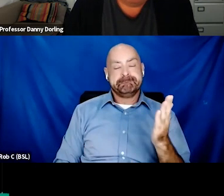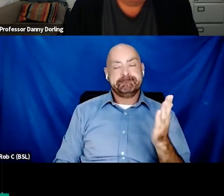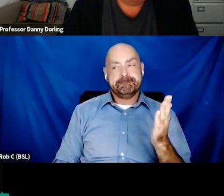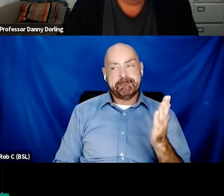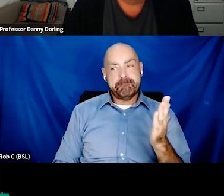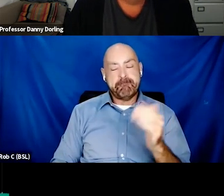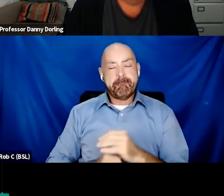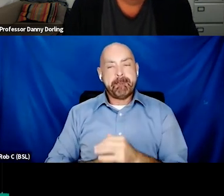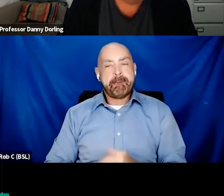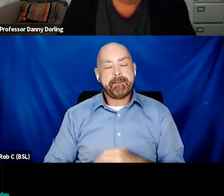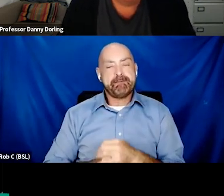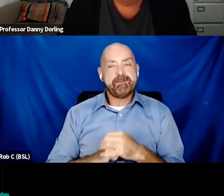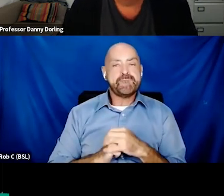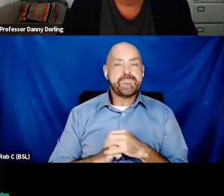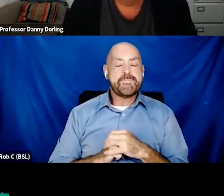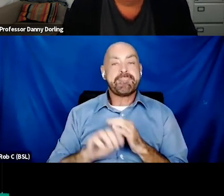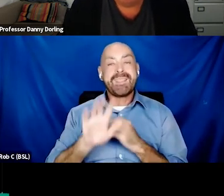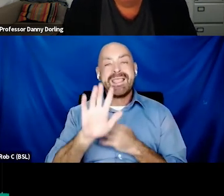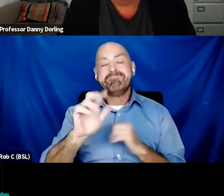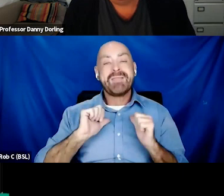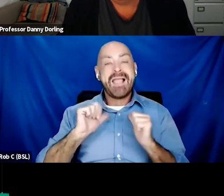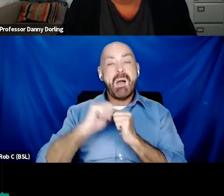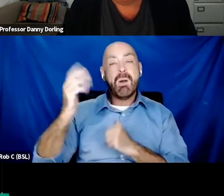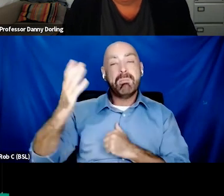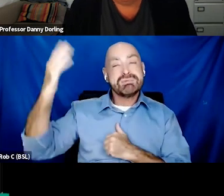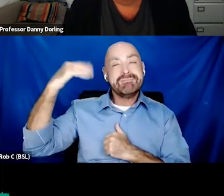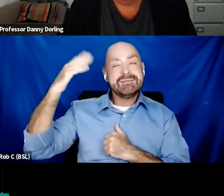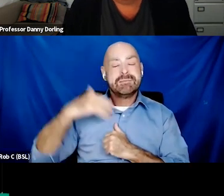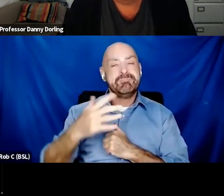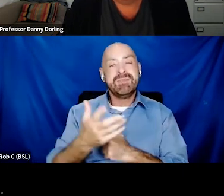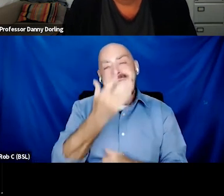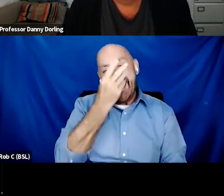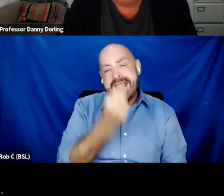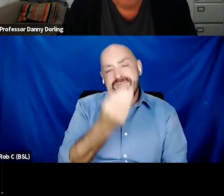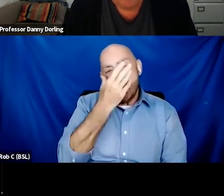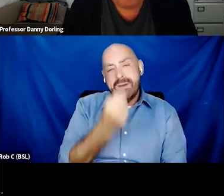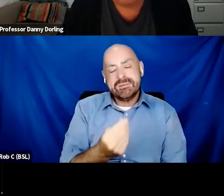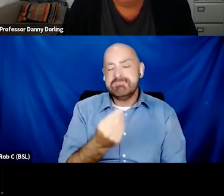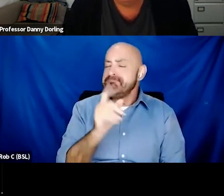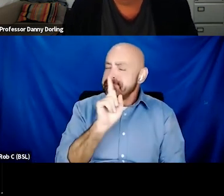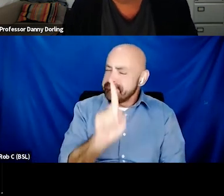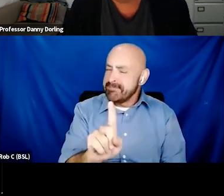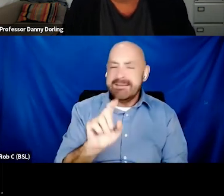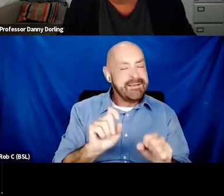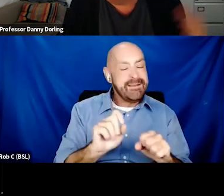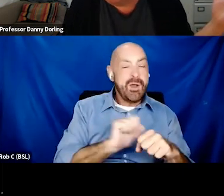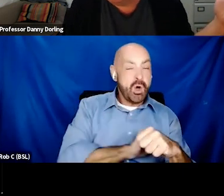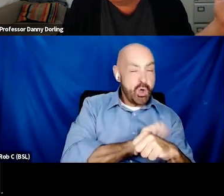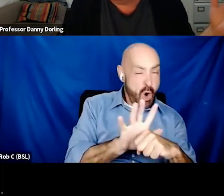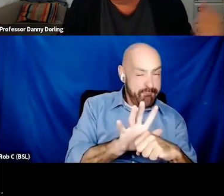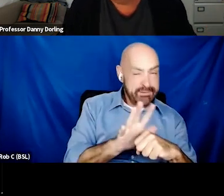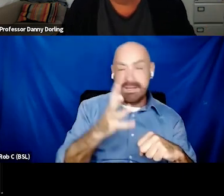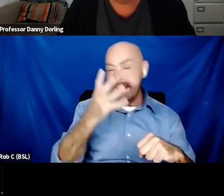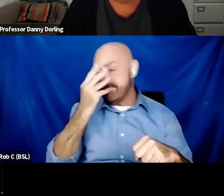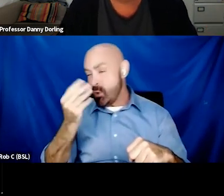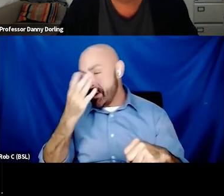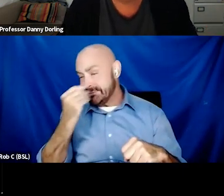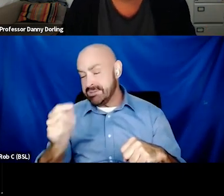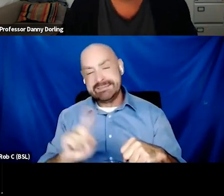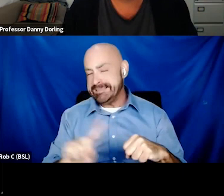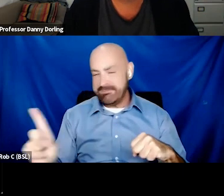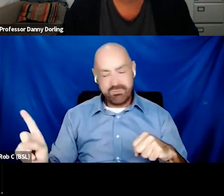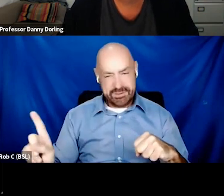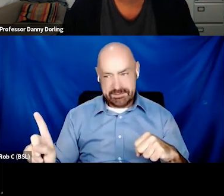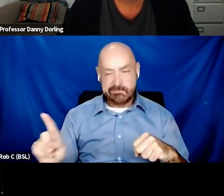The problem is that our previous events are influenza, and it's different. And although there are suspicions long further back than